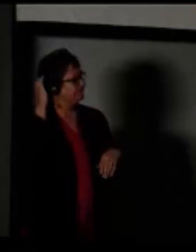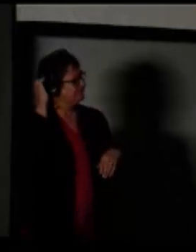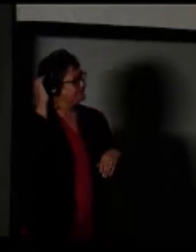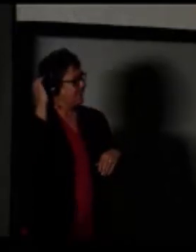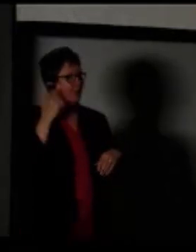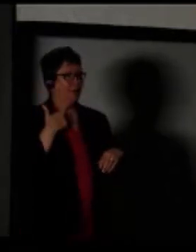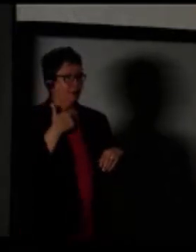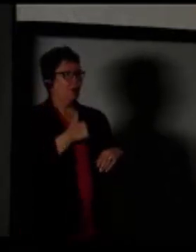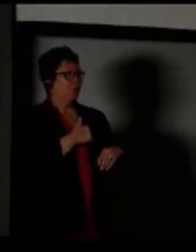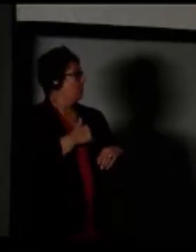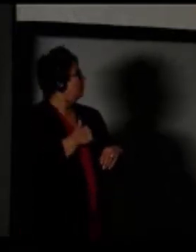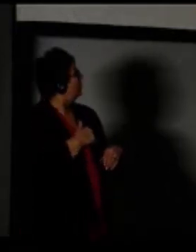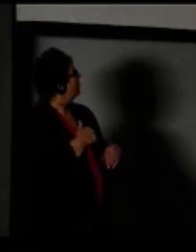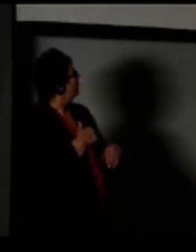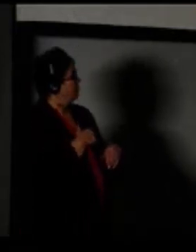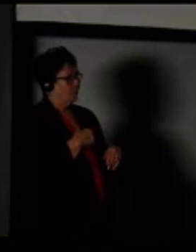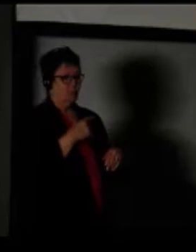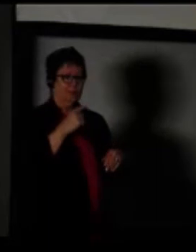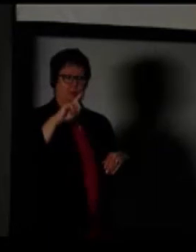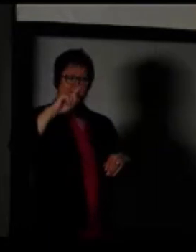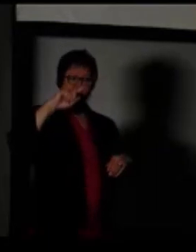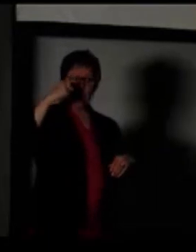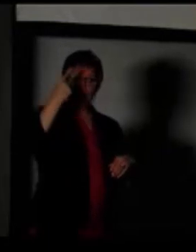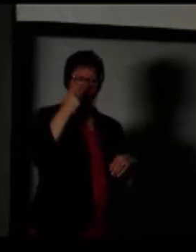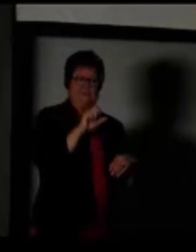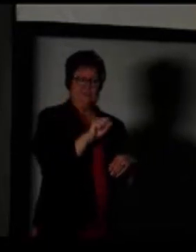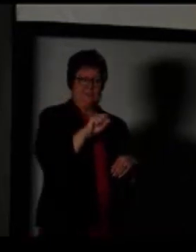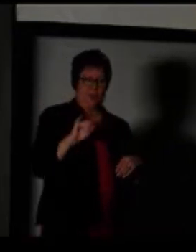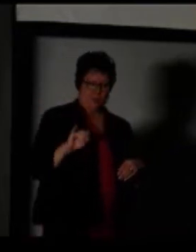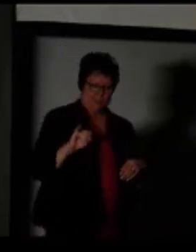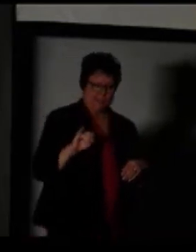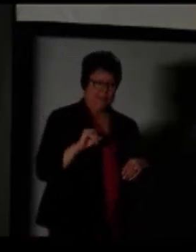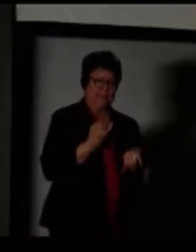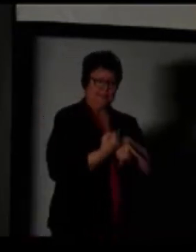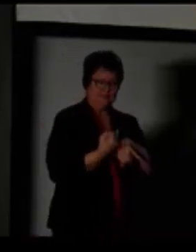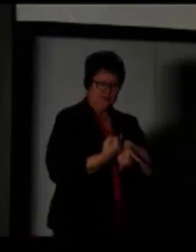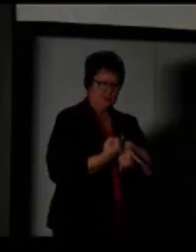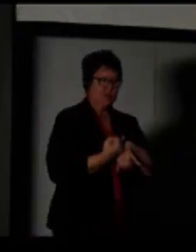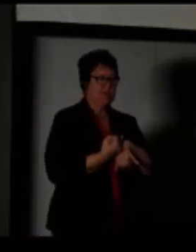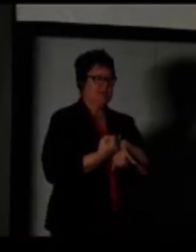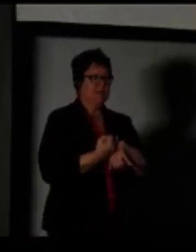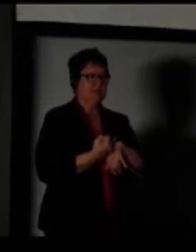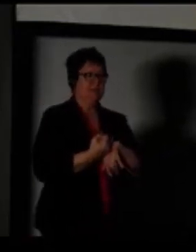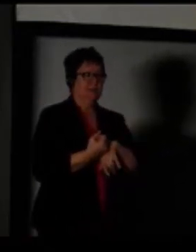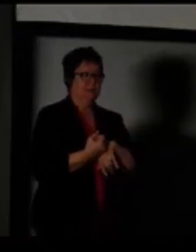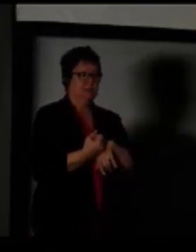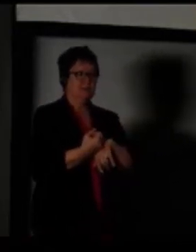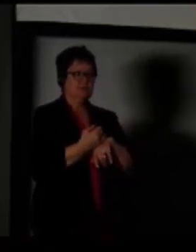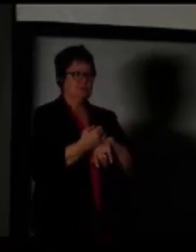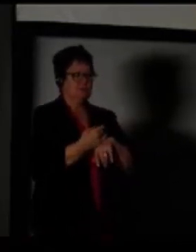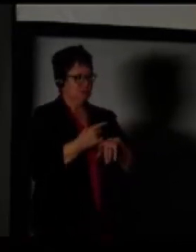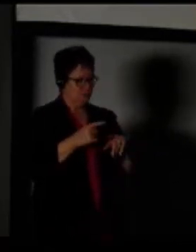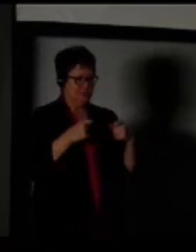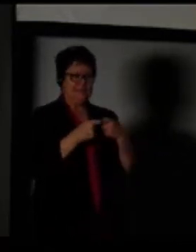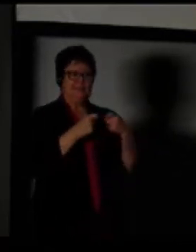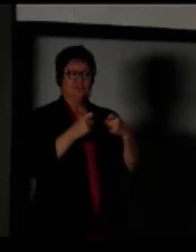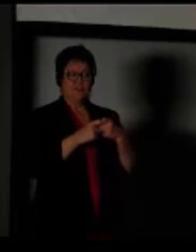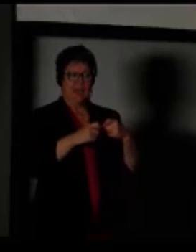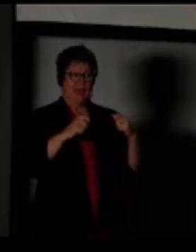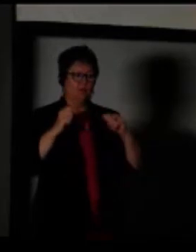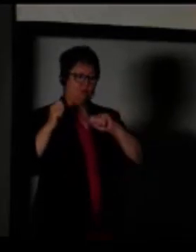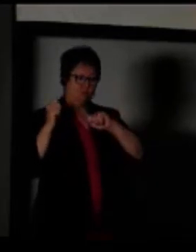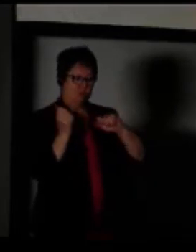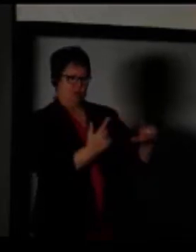we were the first Smithsonian institution that really digitized an entire